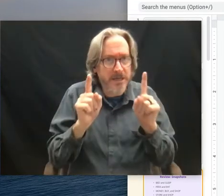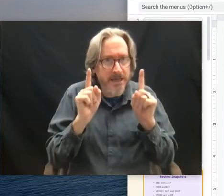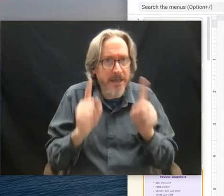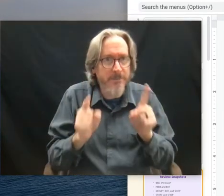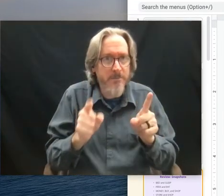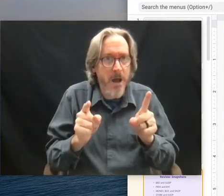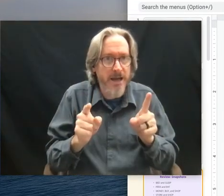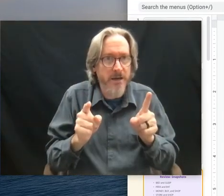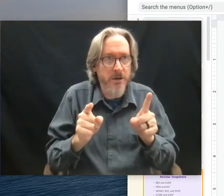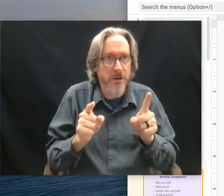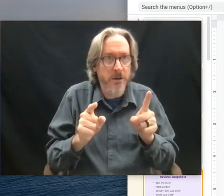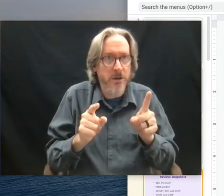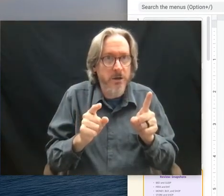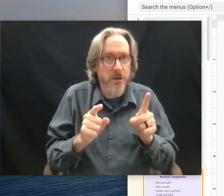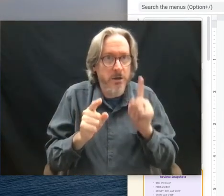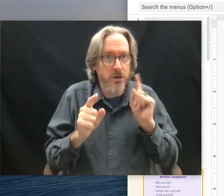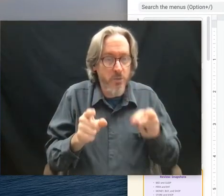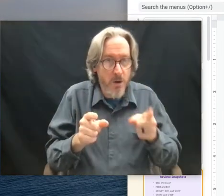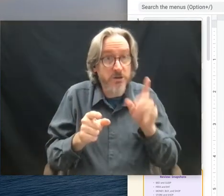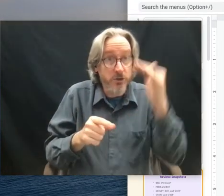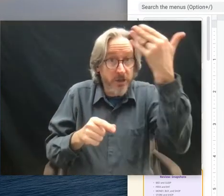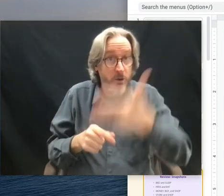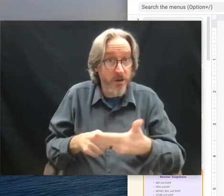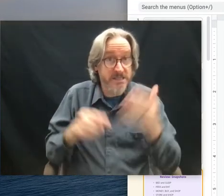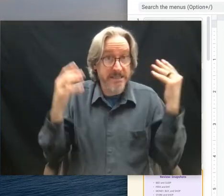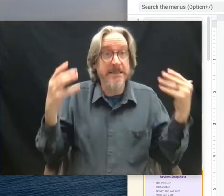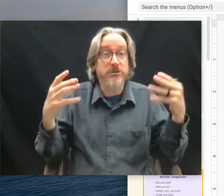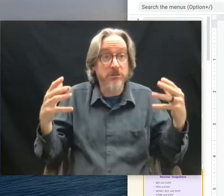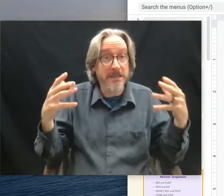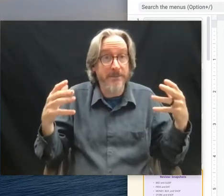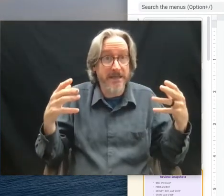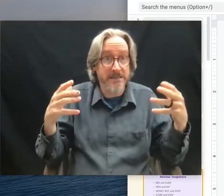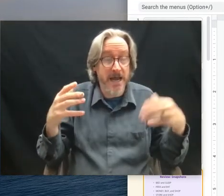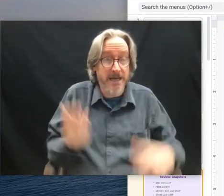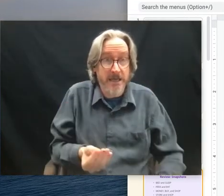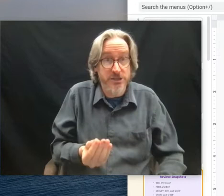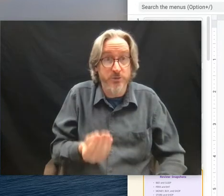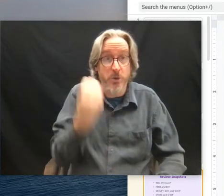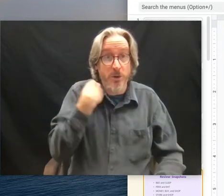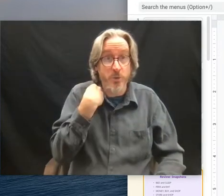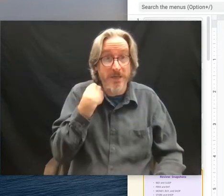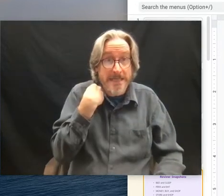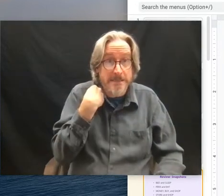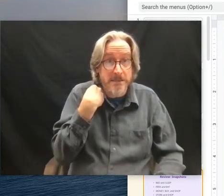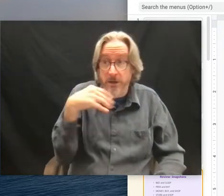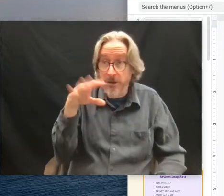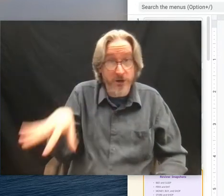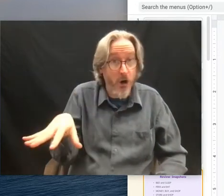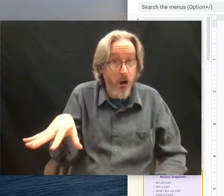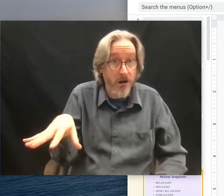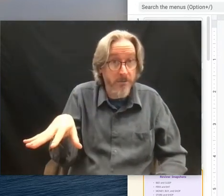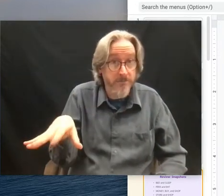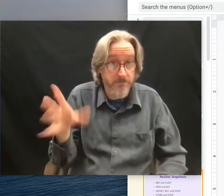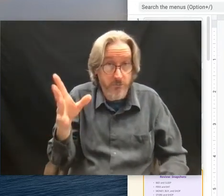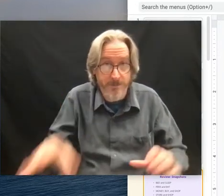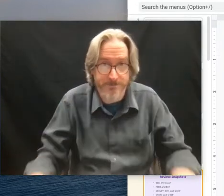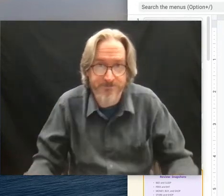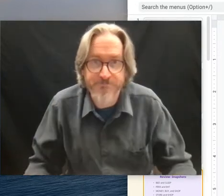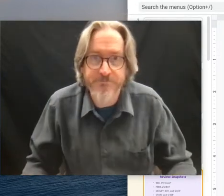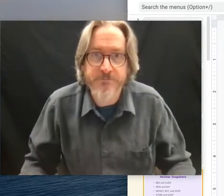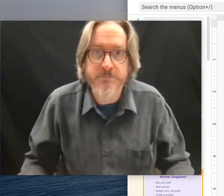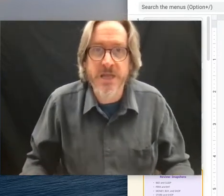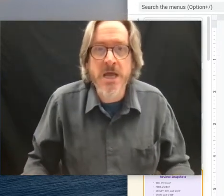So keep in mind, you want to look at what's literally being signed because you don't want to eat the dog,